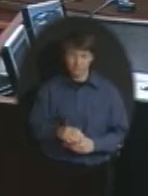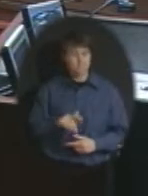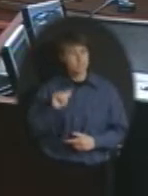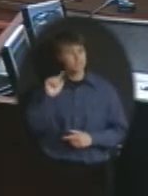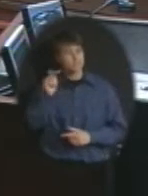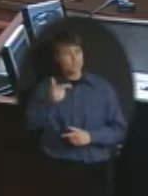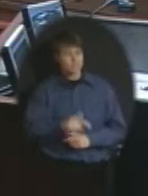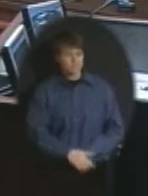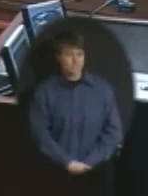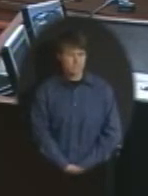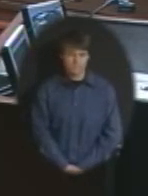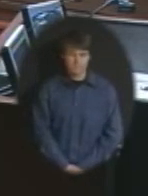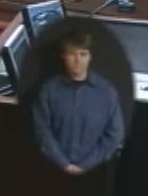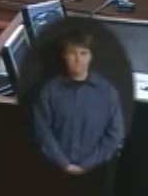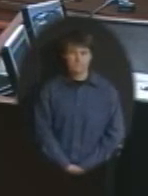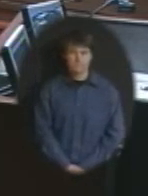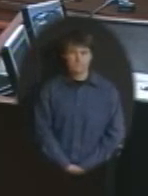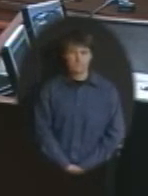Second?